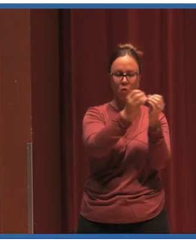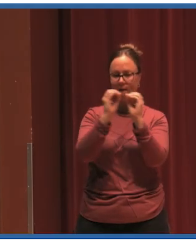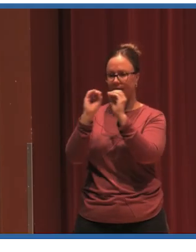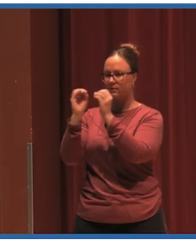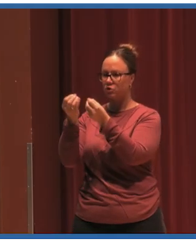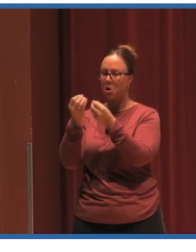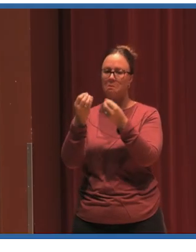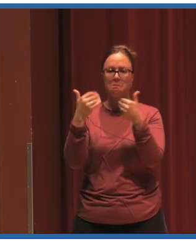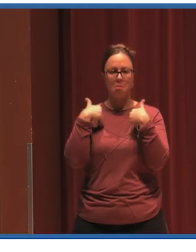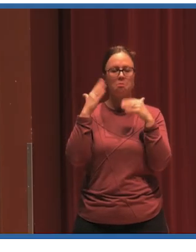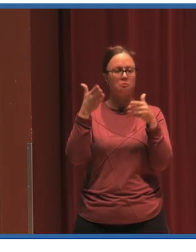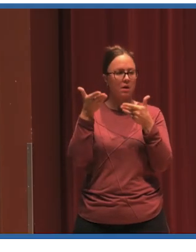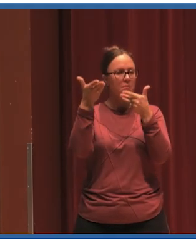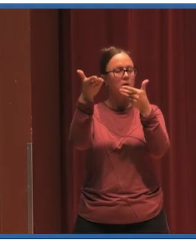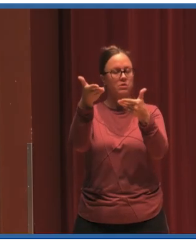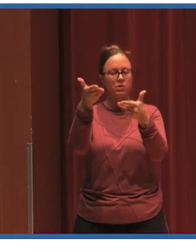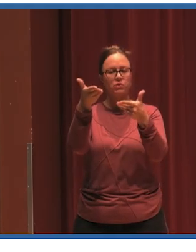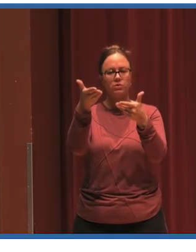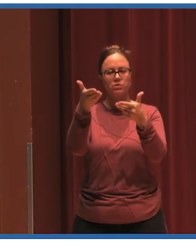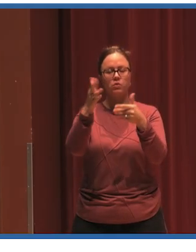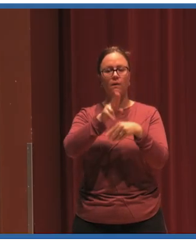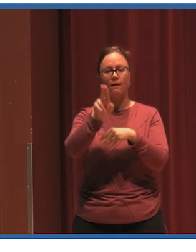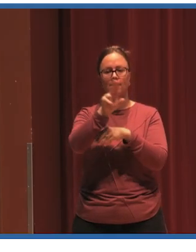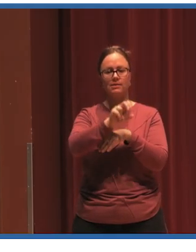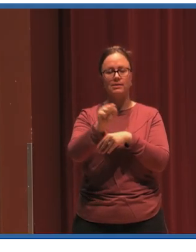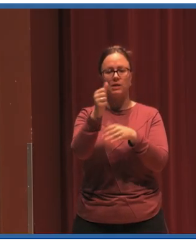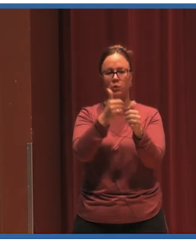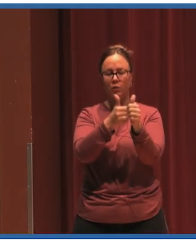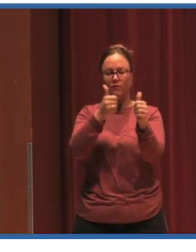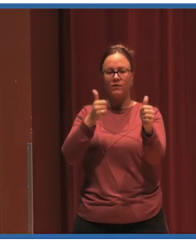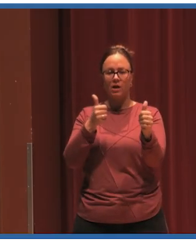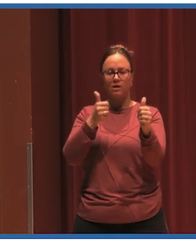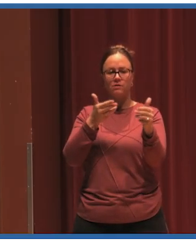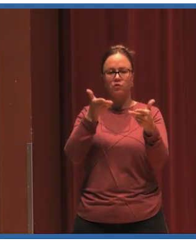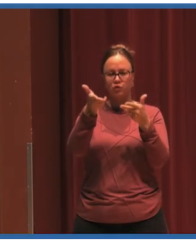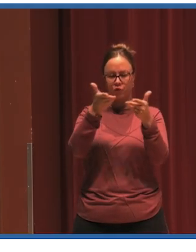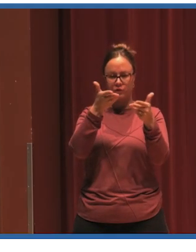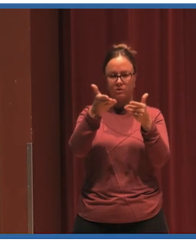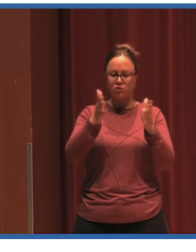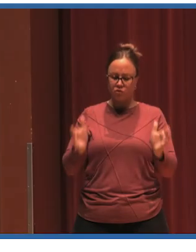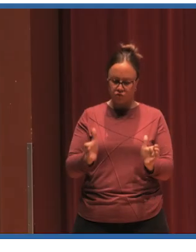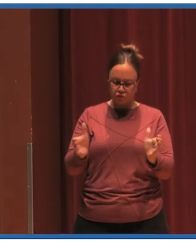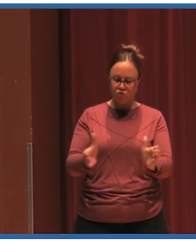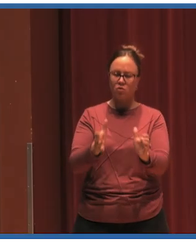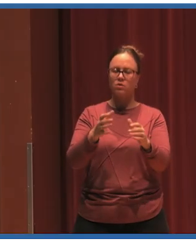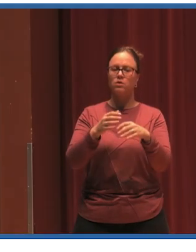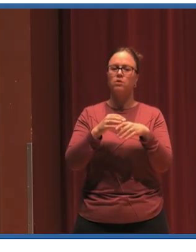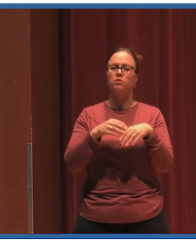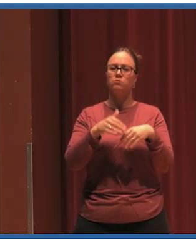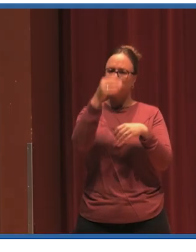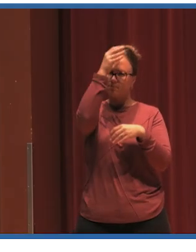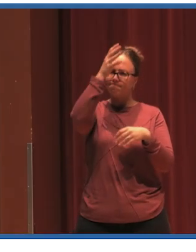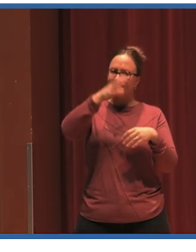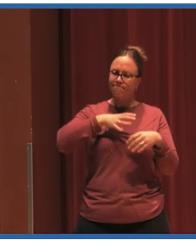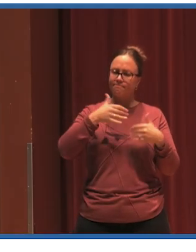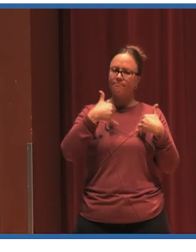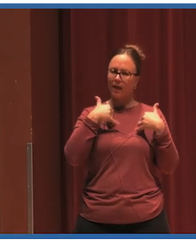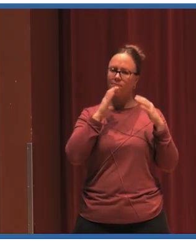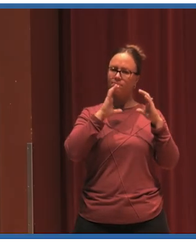some recommendations on this. So the United States Preventive Services Task Force encourages conversations for men to have with